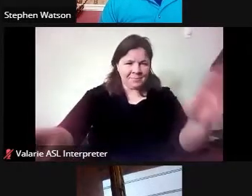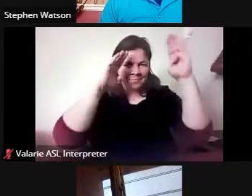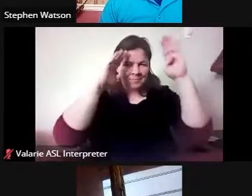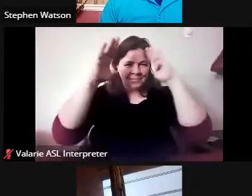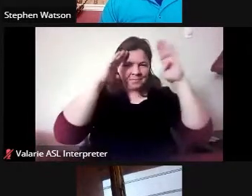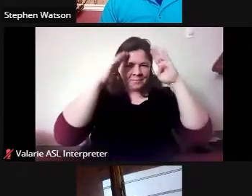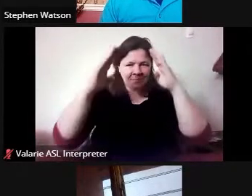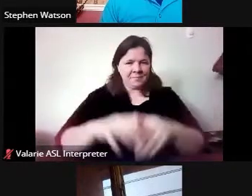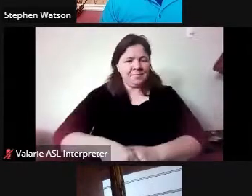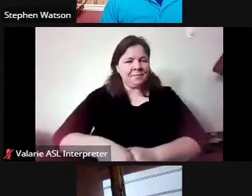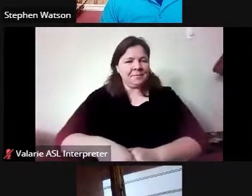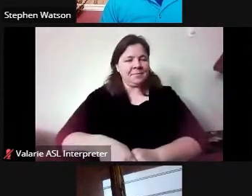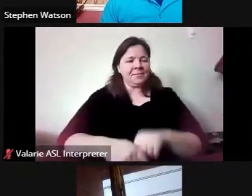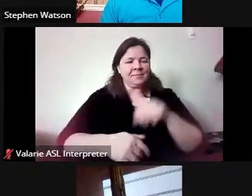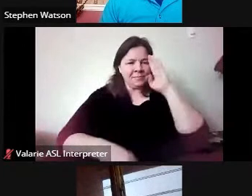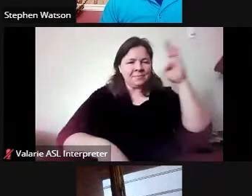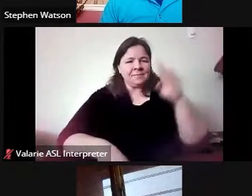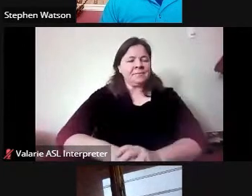Hello. Hello.